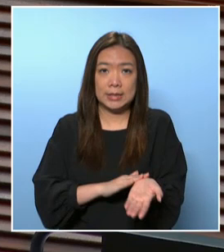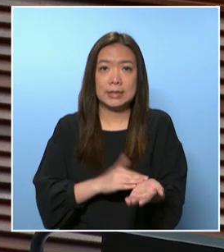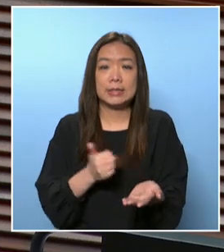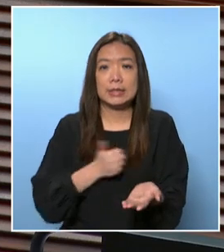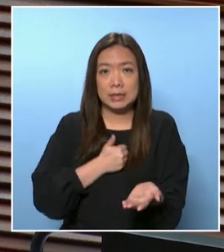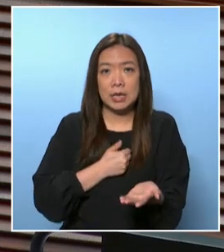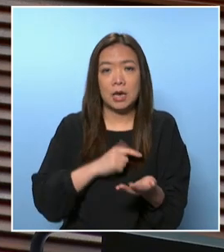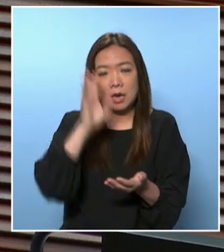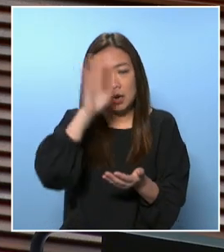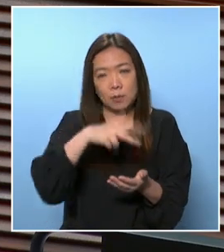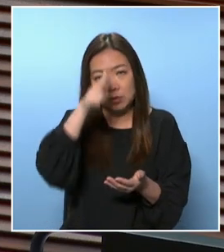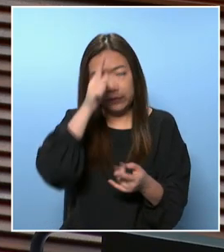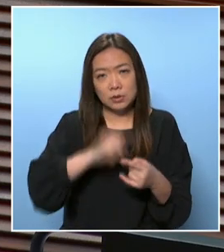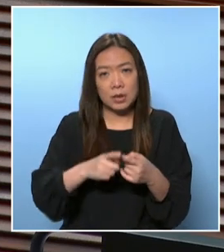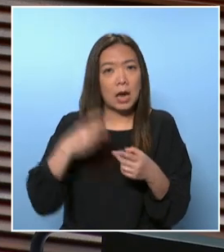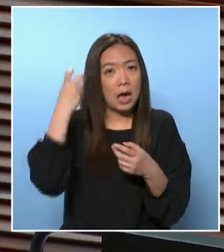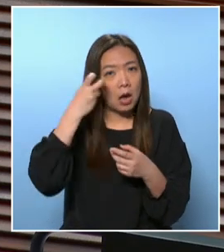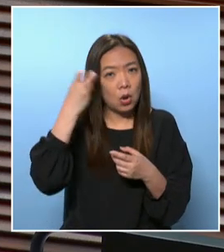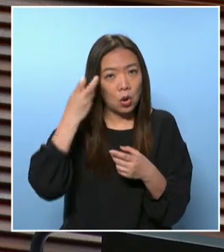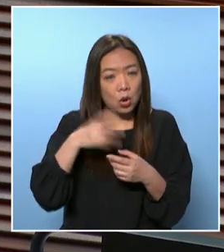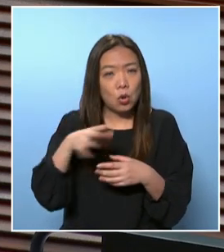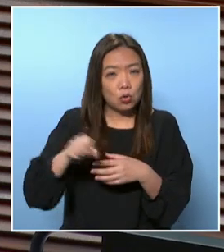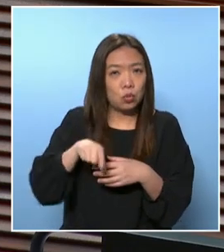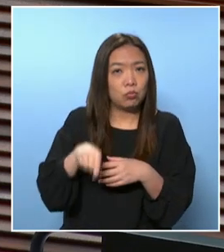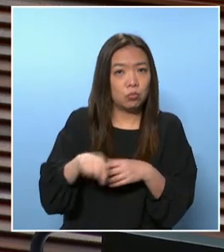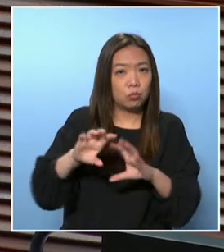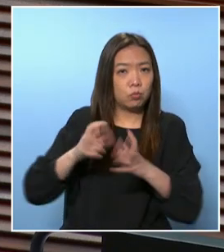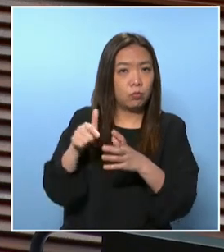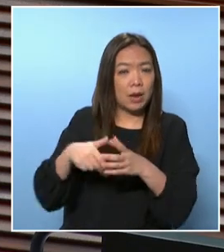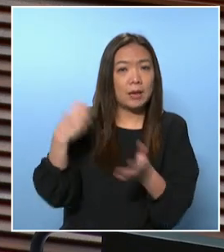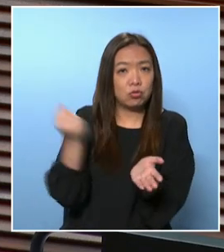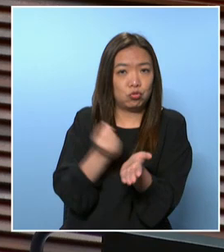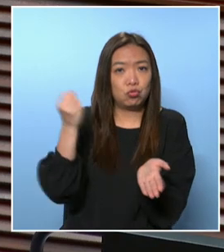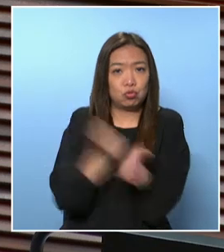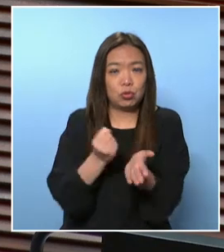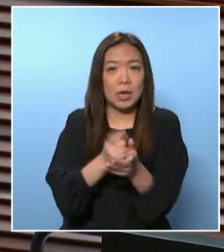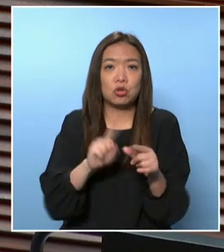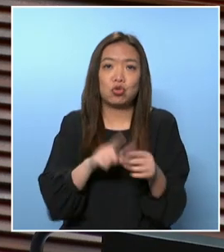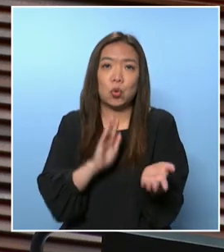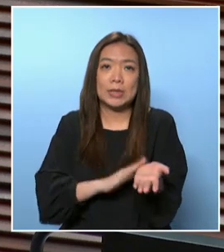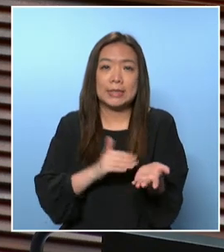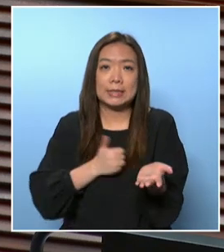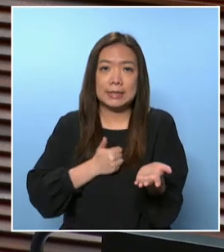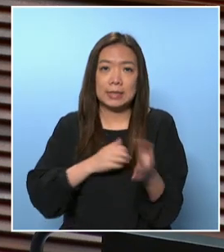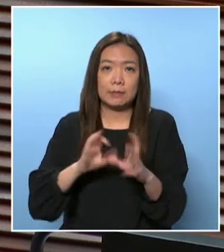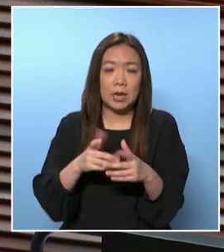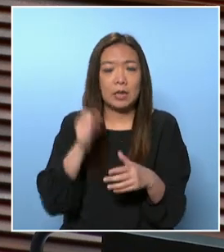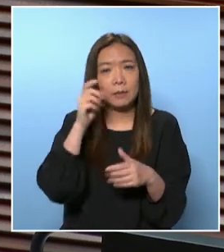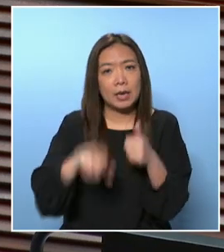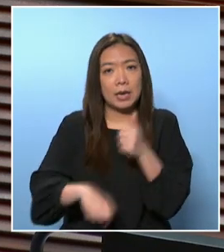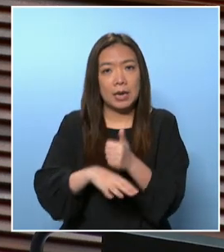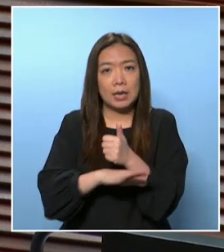so registered TCM practitioners, and I hope that the government will utilize this